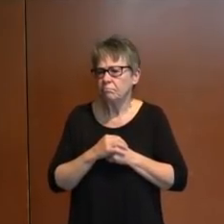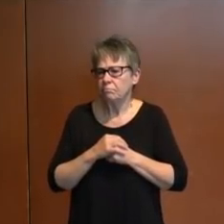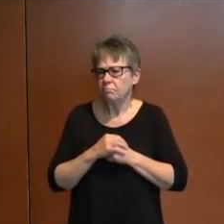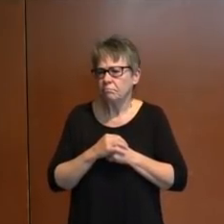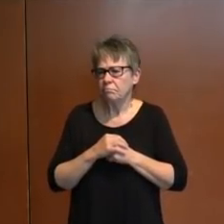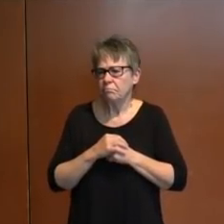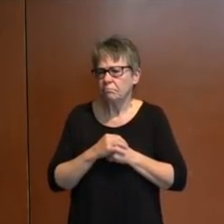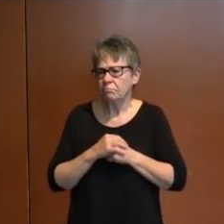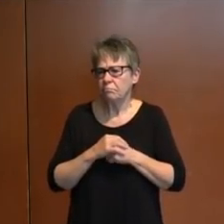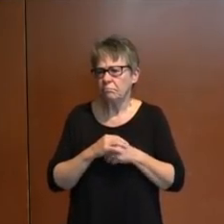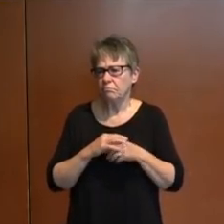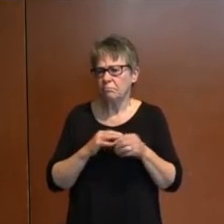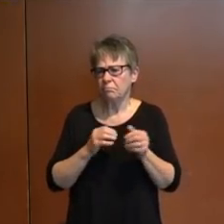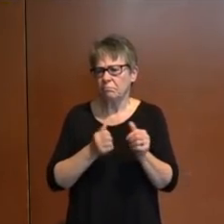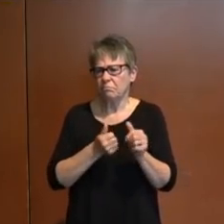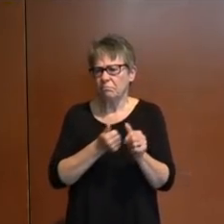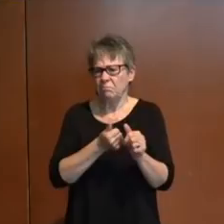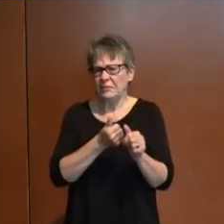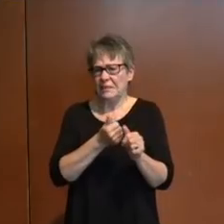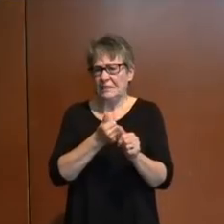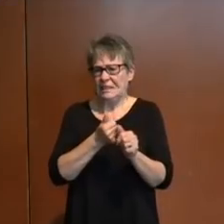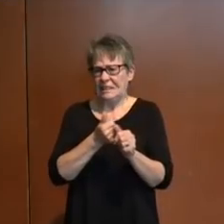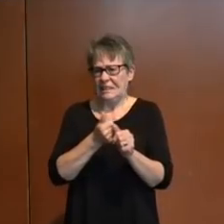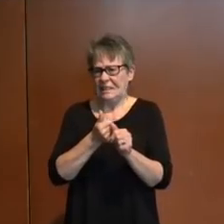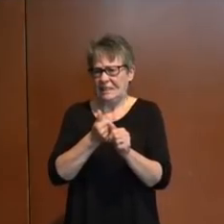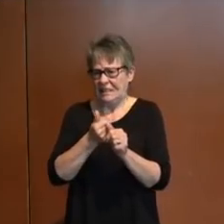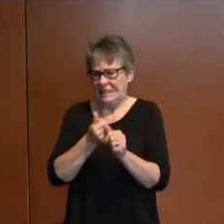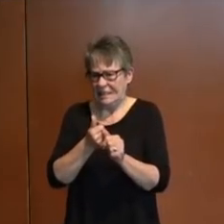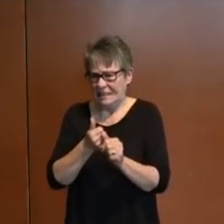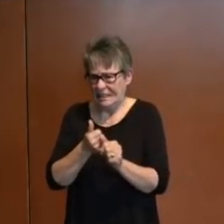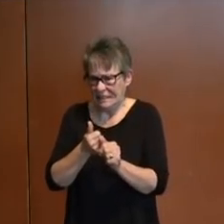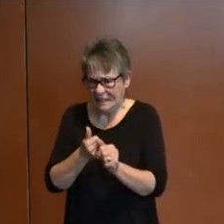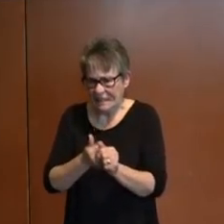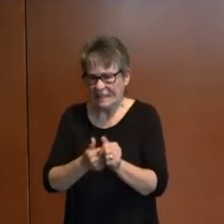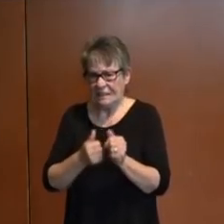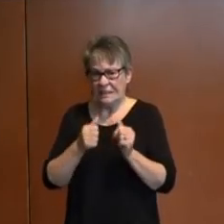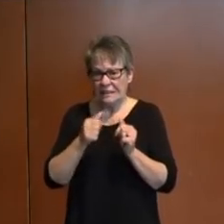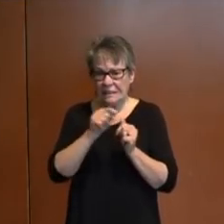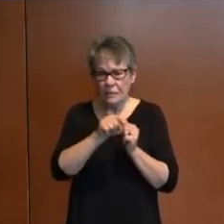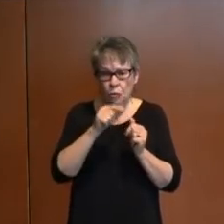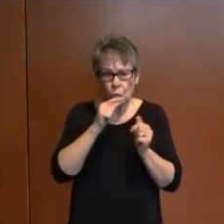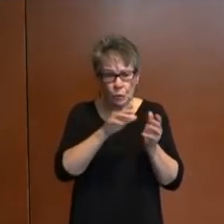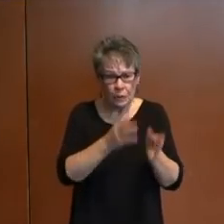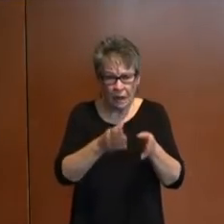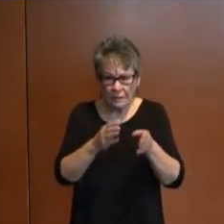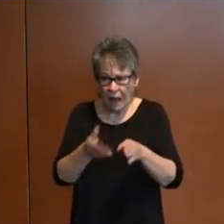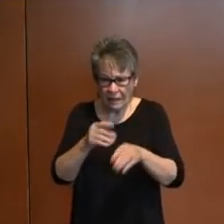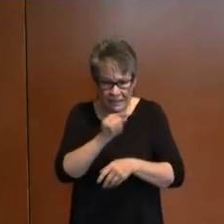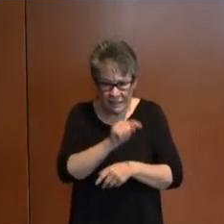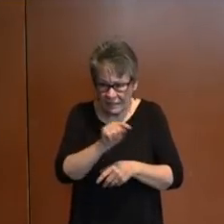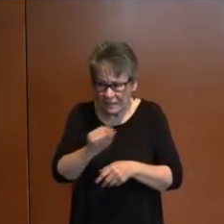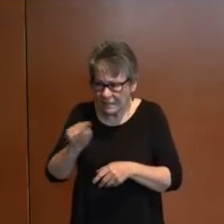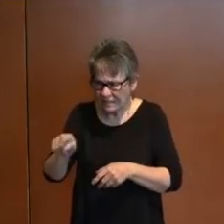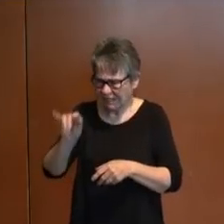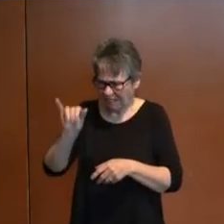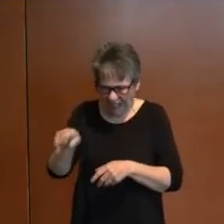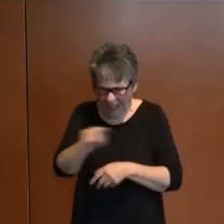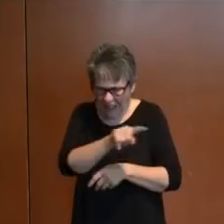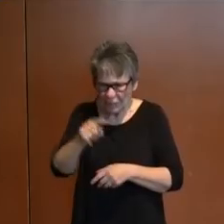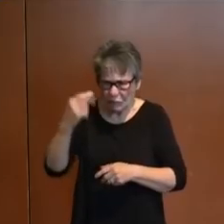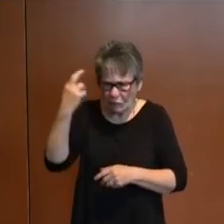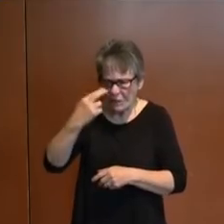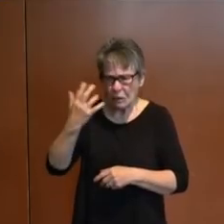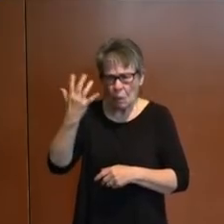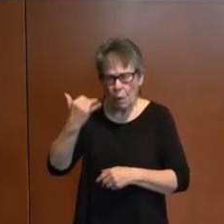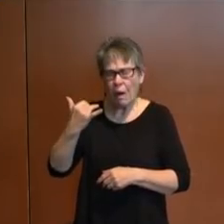these residents is why we all need to do what we're doing, especially practice social distancing.